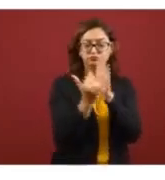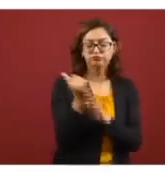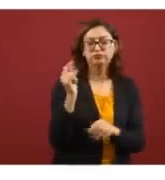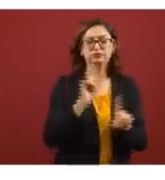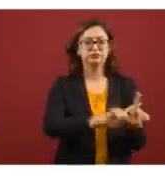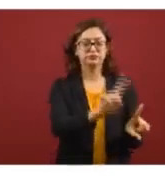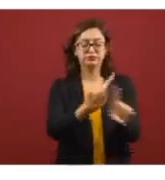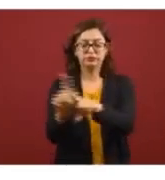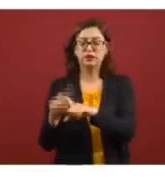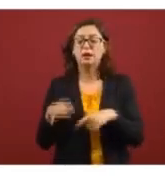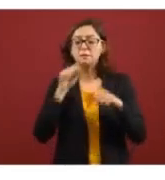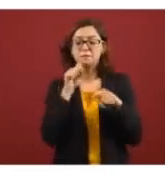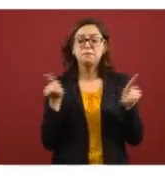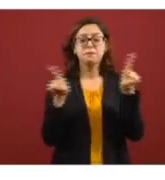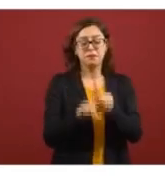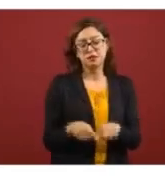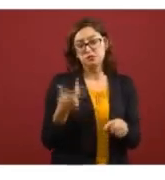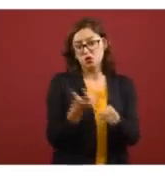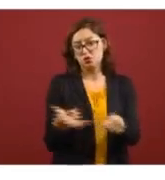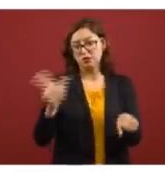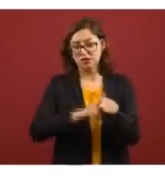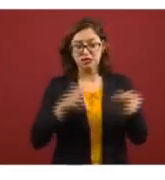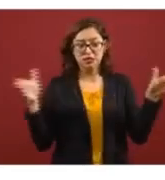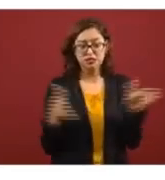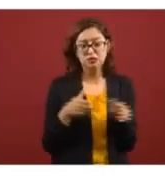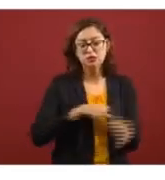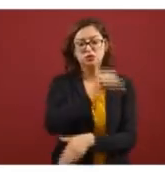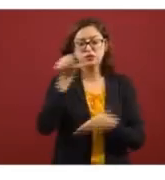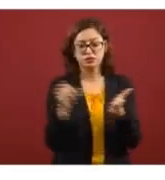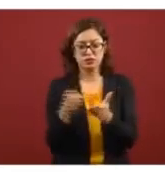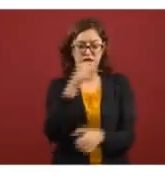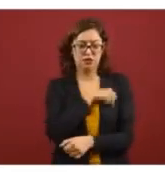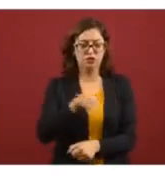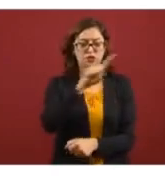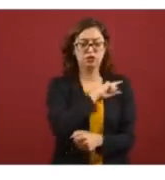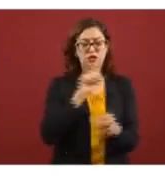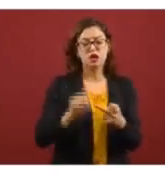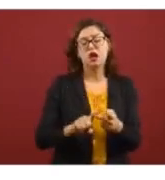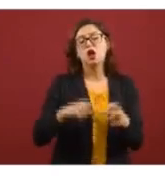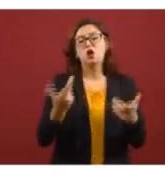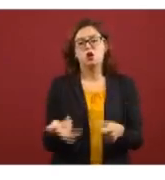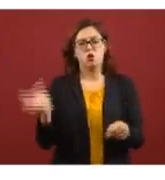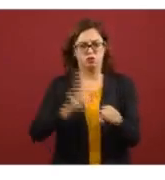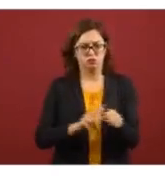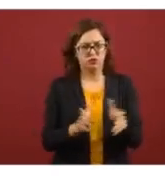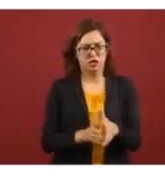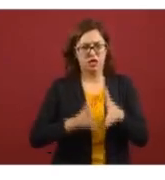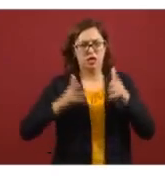maintenance for health centers. The total expense is going to be